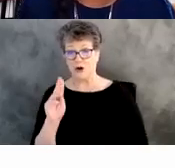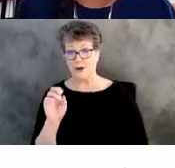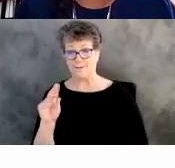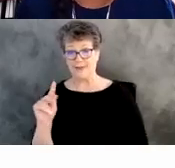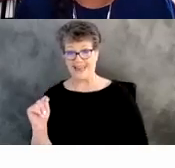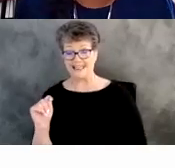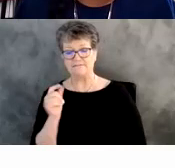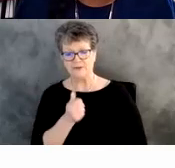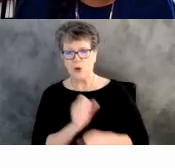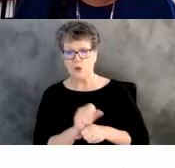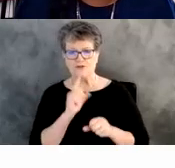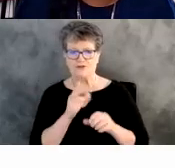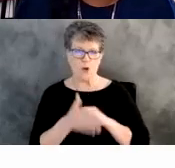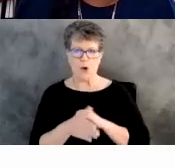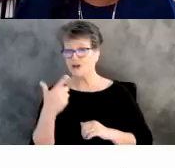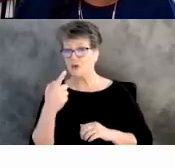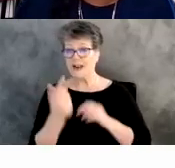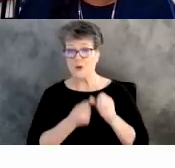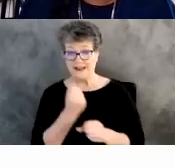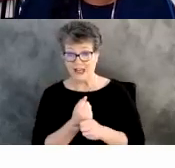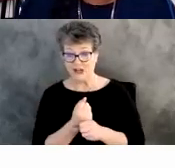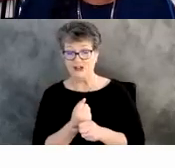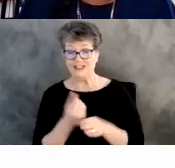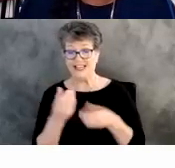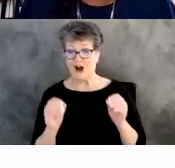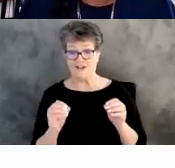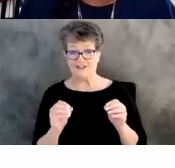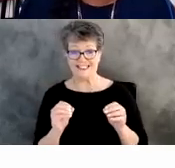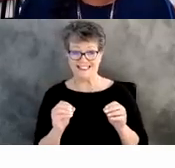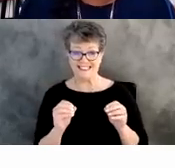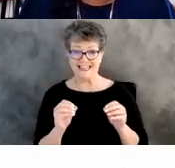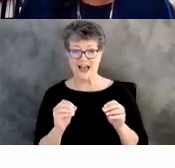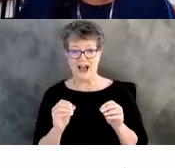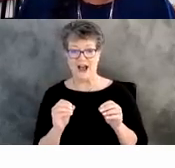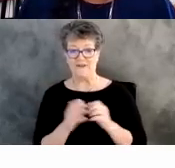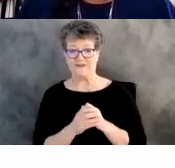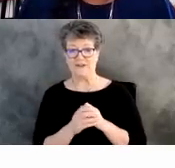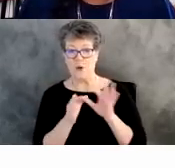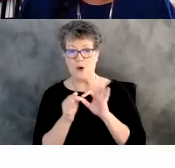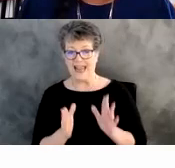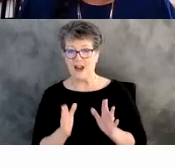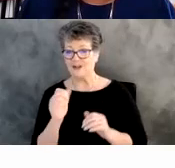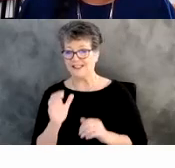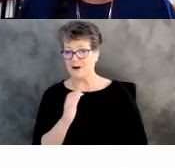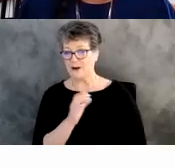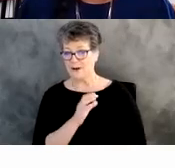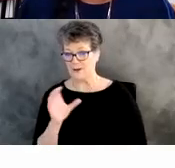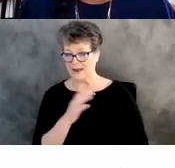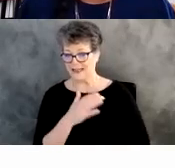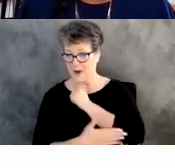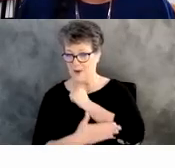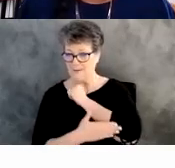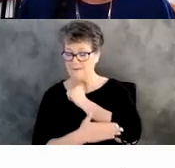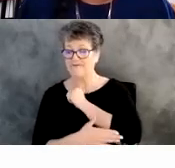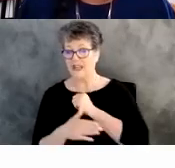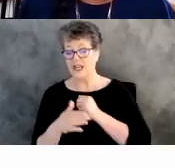has worked for over 21 years in the office of the ADA coordinator for Sacramento County. She facilitates 3 to 4 public